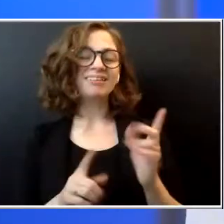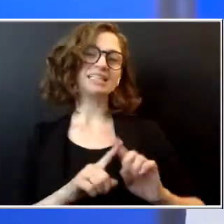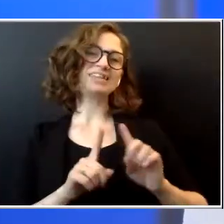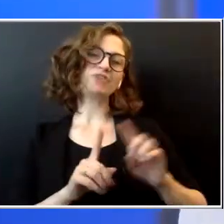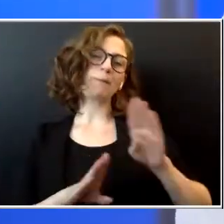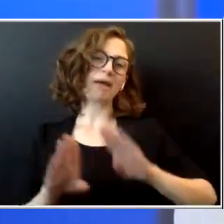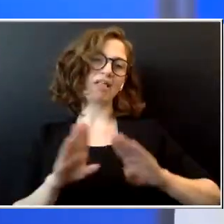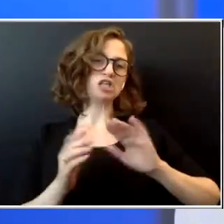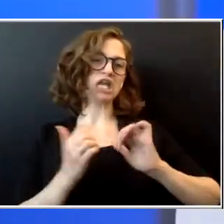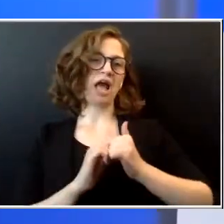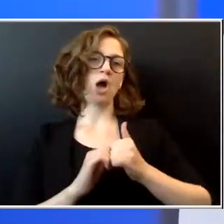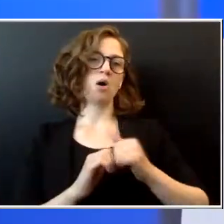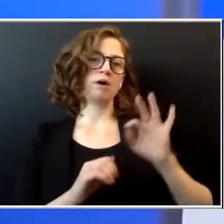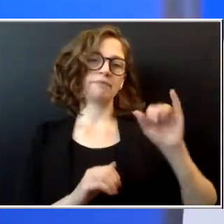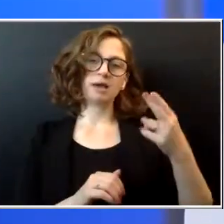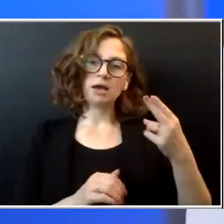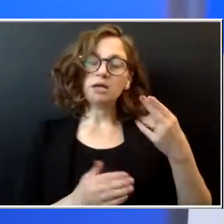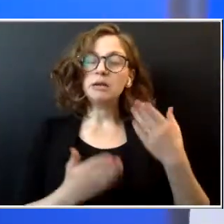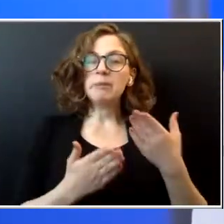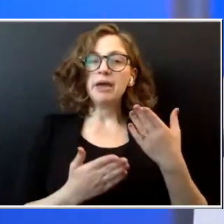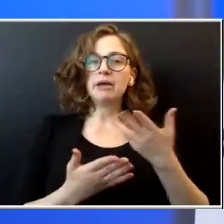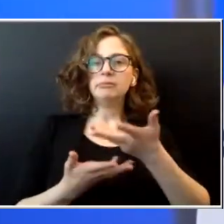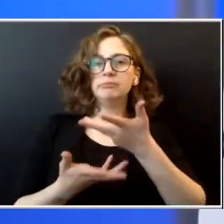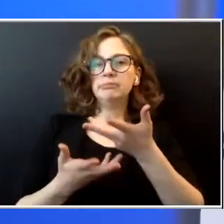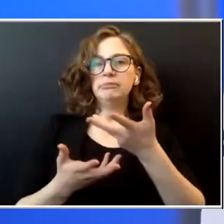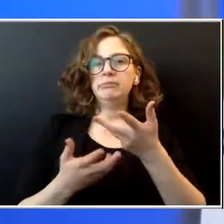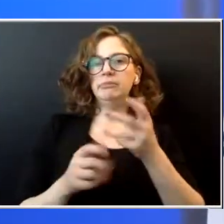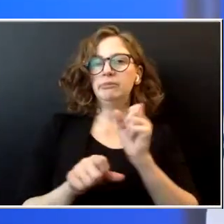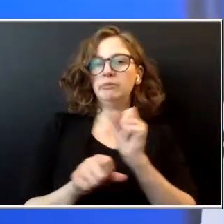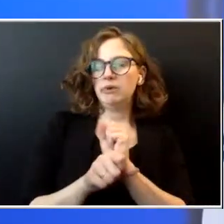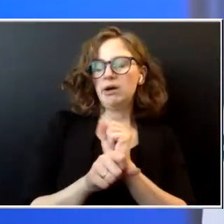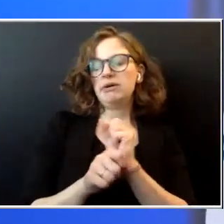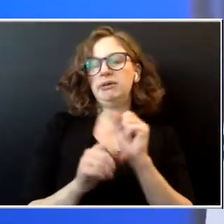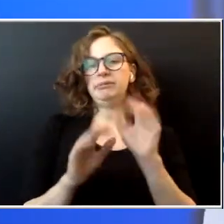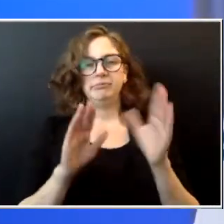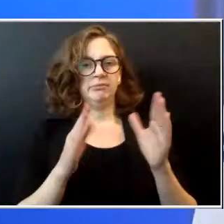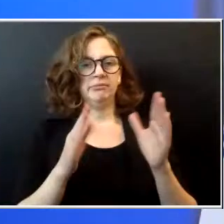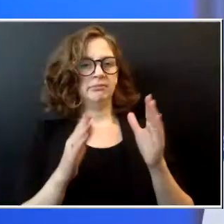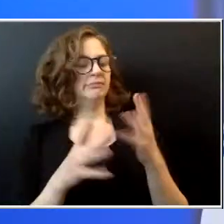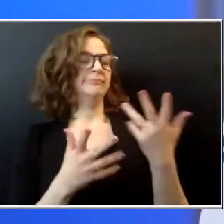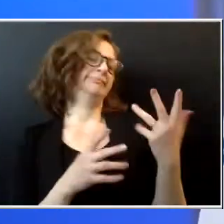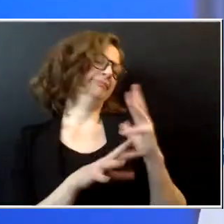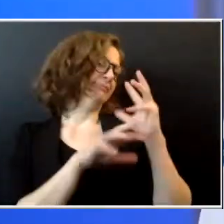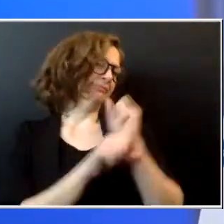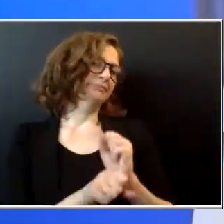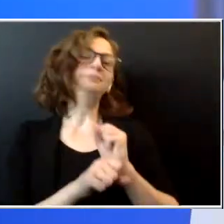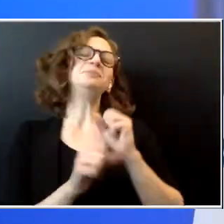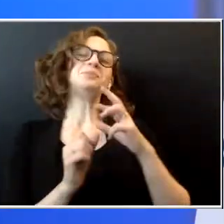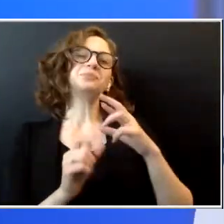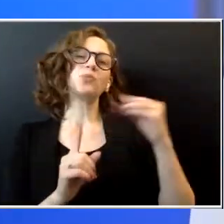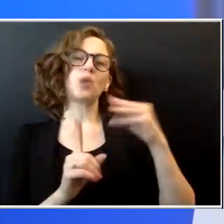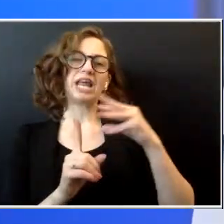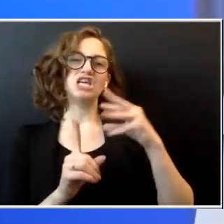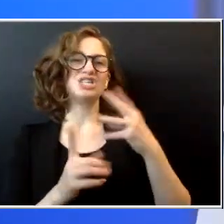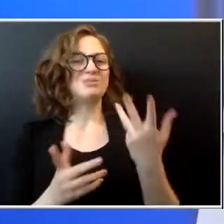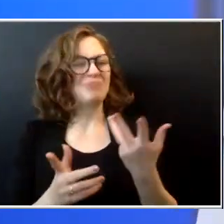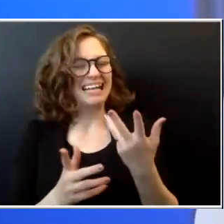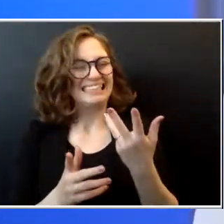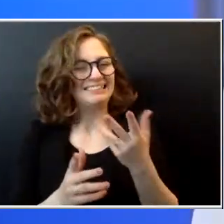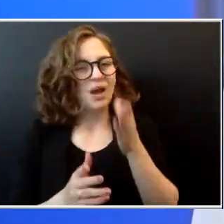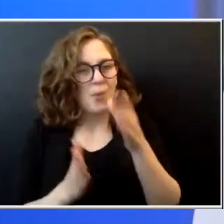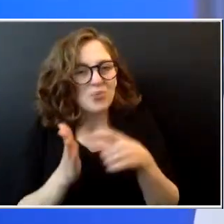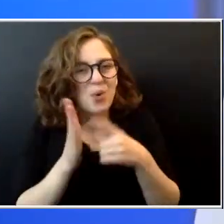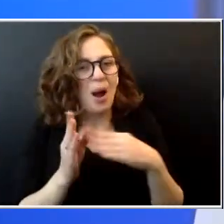may potentially work in contrast to, say, more conventional radiation. But again, we're going to have to look at this in clinical trials. So hopefully it